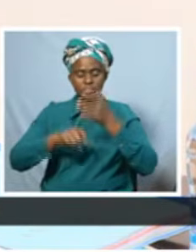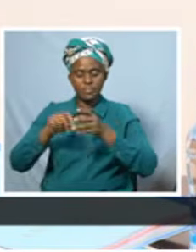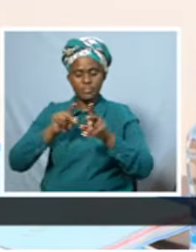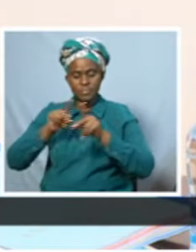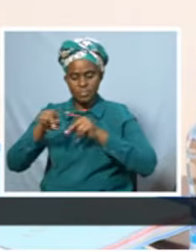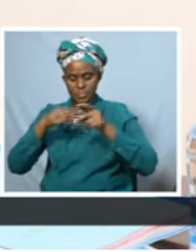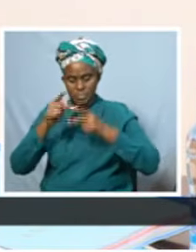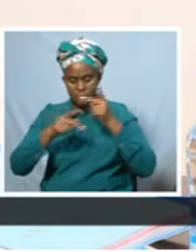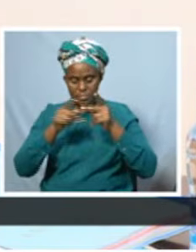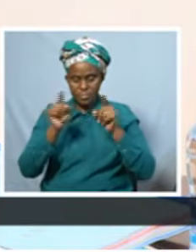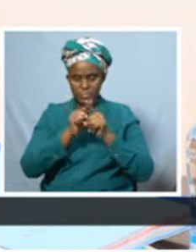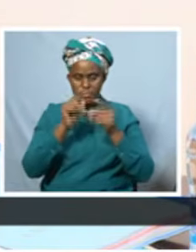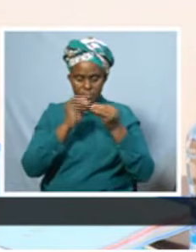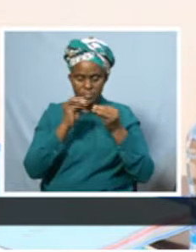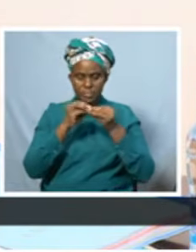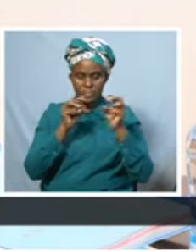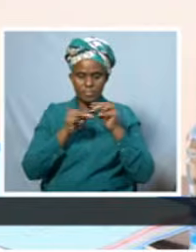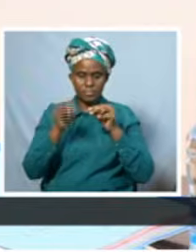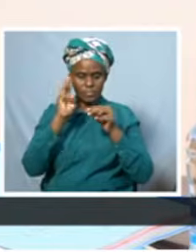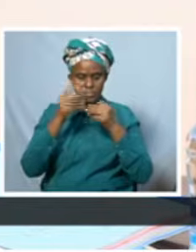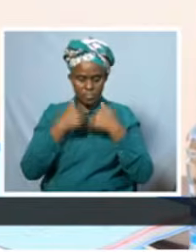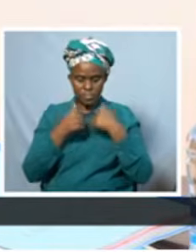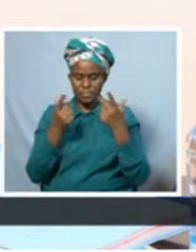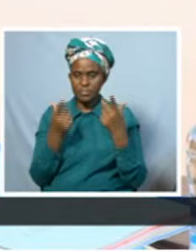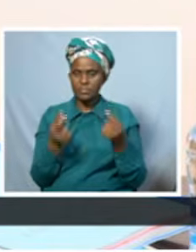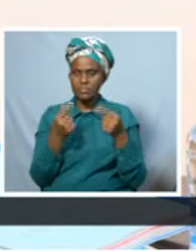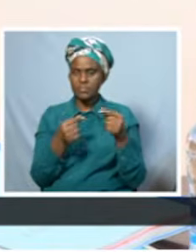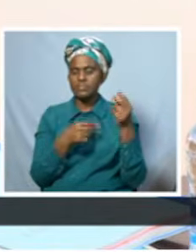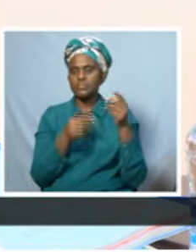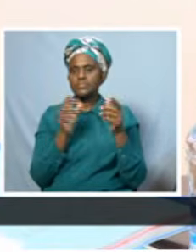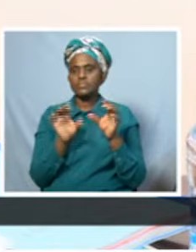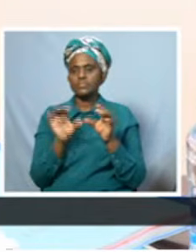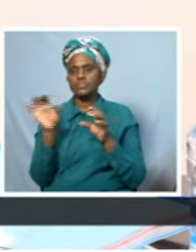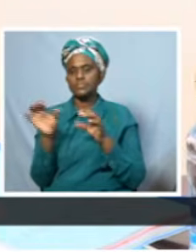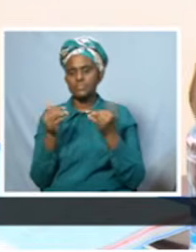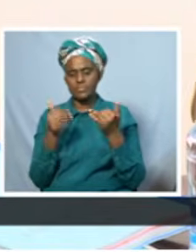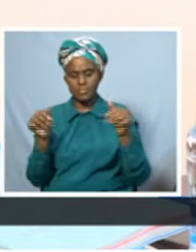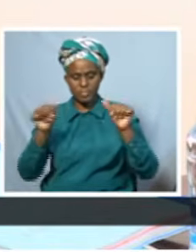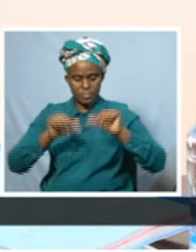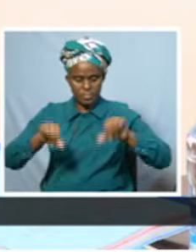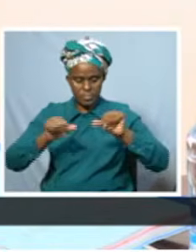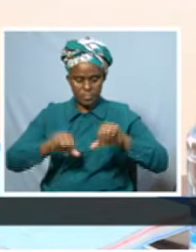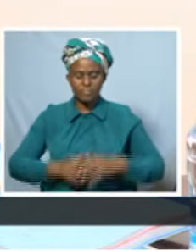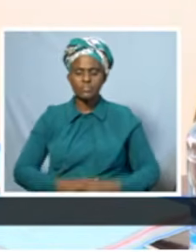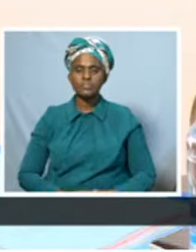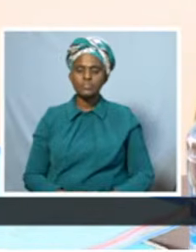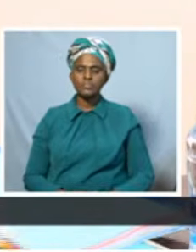procedure, and further management will conduct routine regular variance analysis.